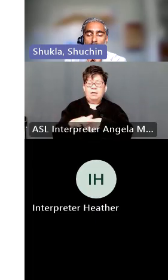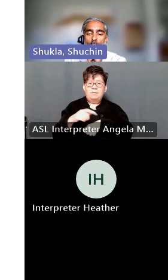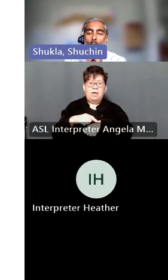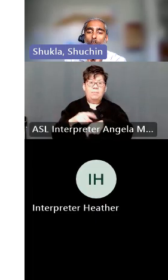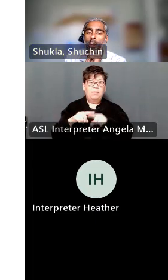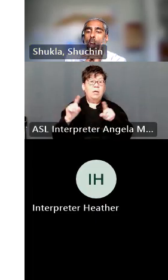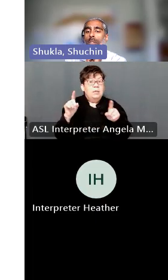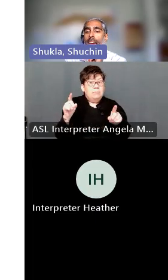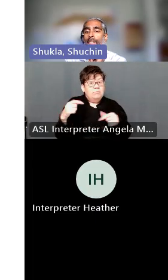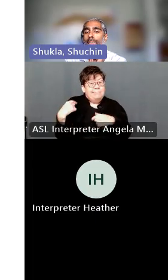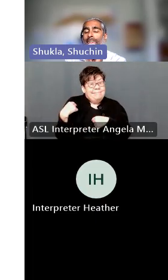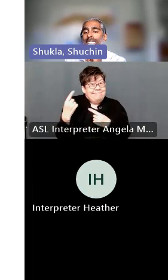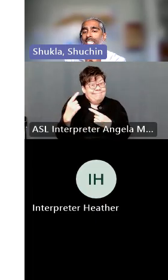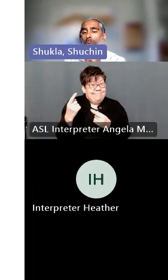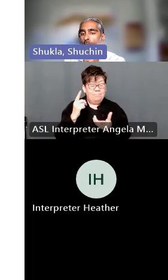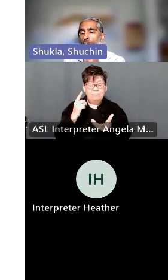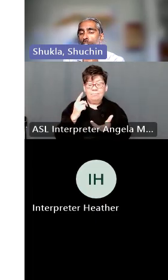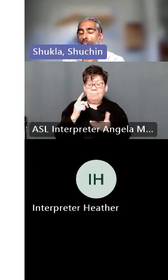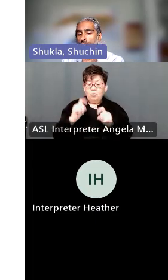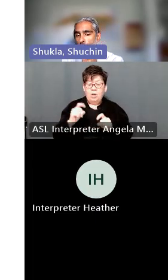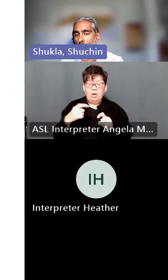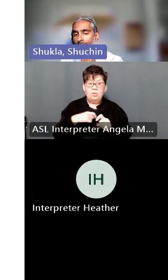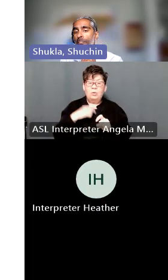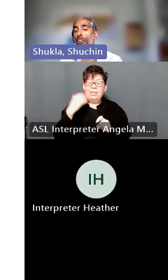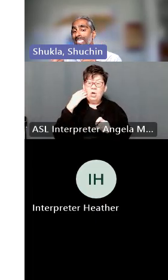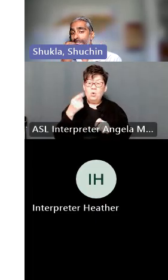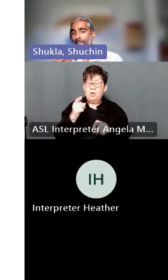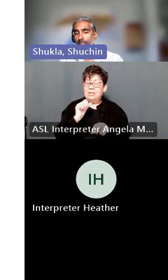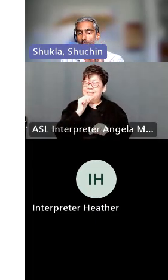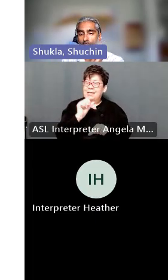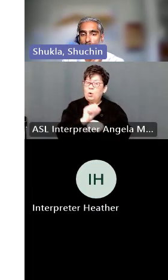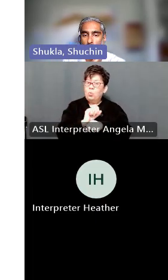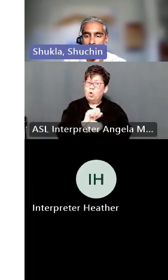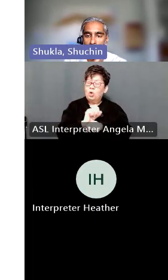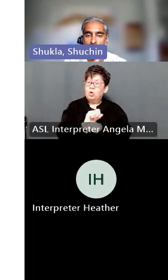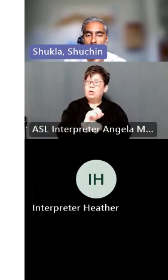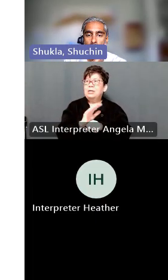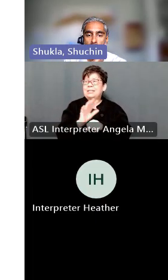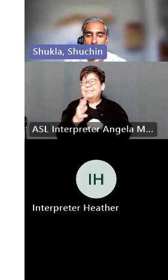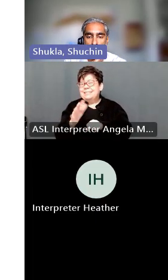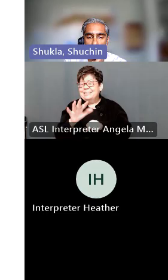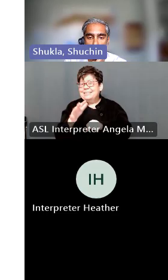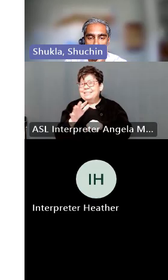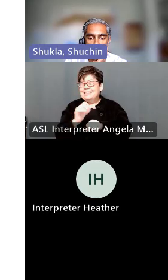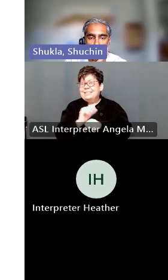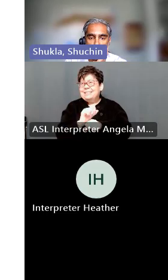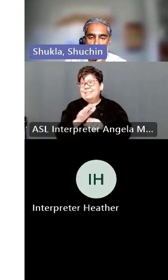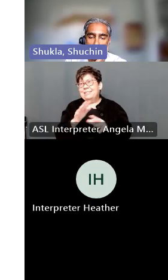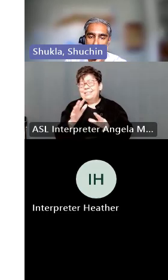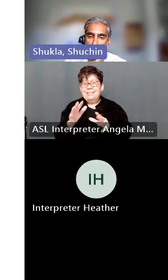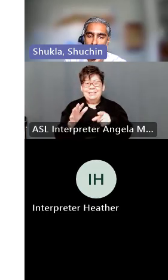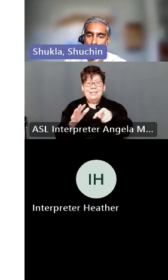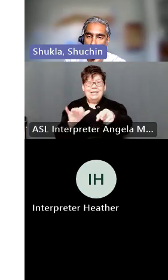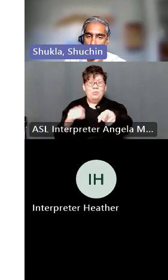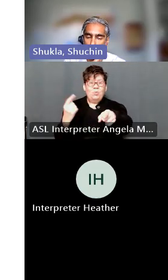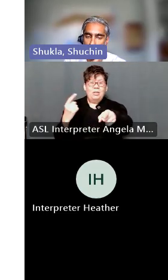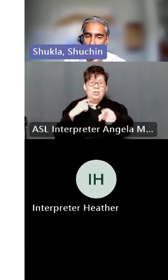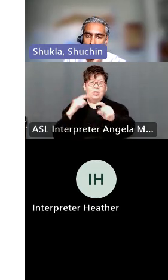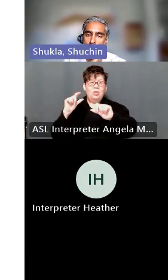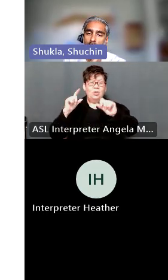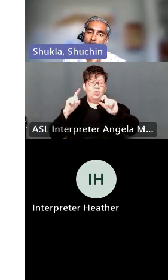know that it doesn't work so great if you're taking it. So here we have this one kind of trial that's